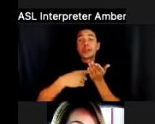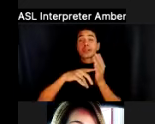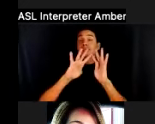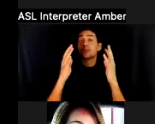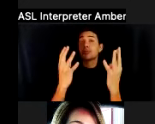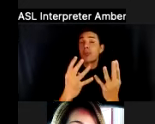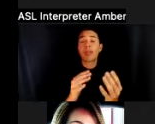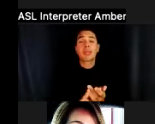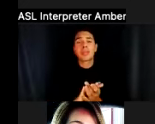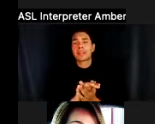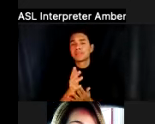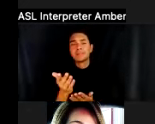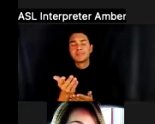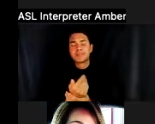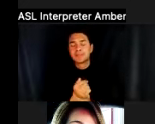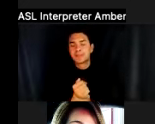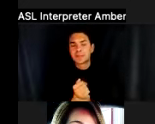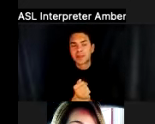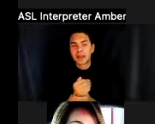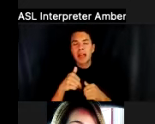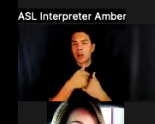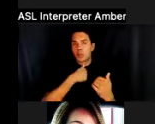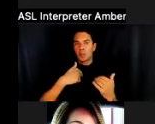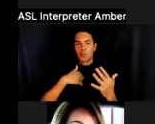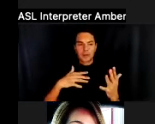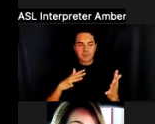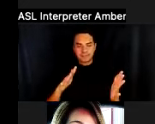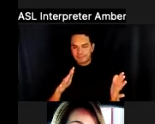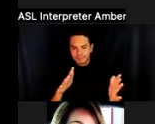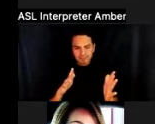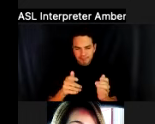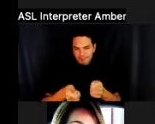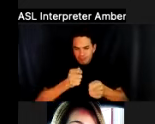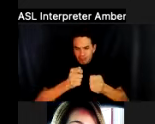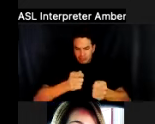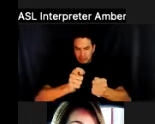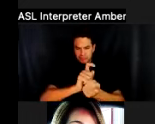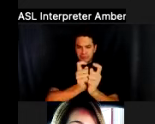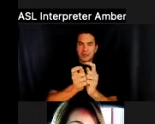sharing the stories and the way that we transform like issues pertaining to men and boys, like this is all part of